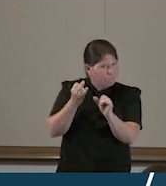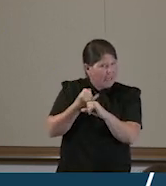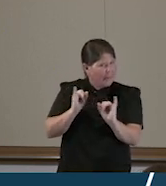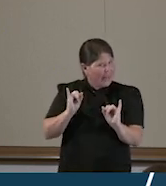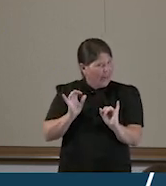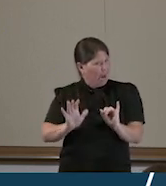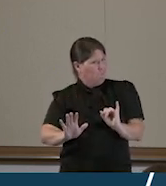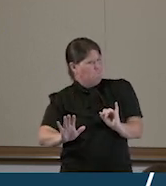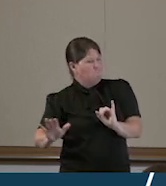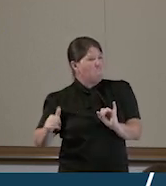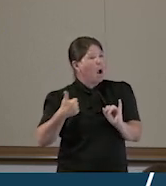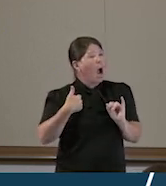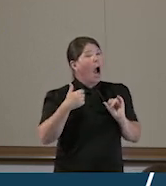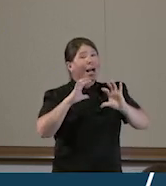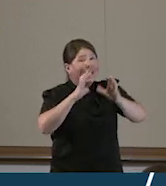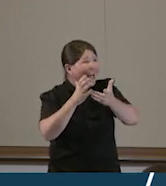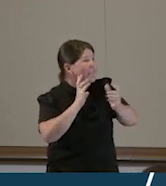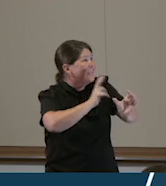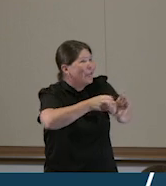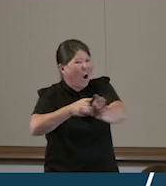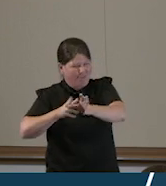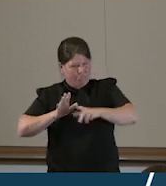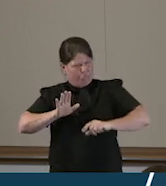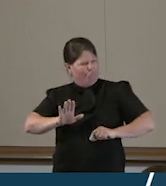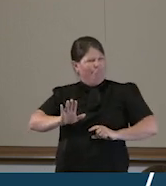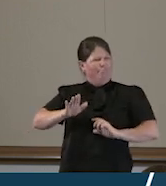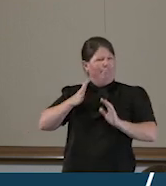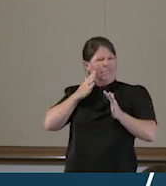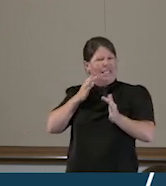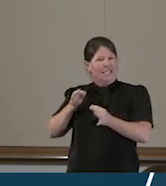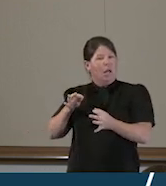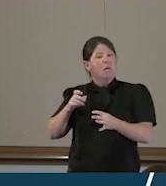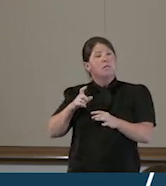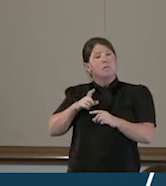great. classes she wants to join, etc. But she,